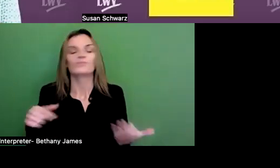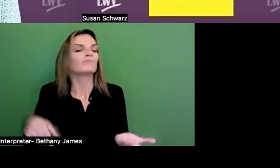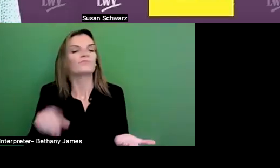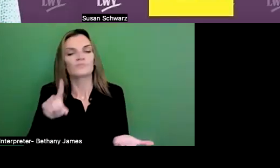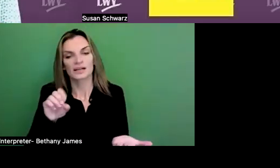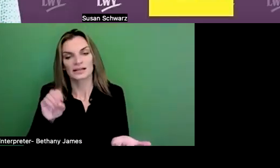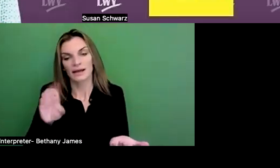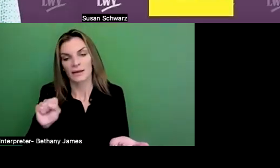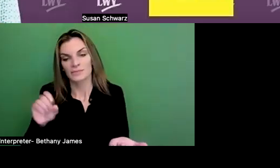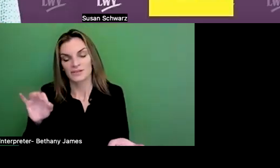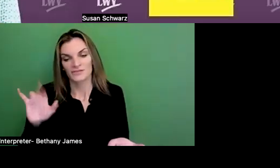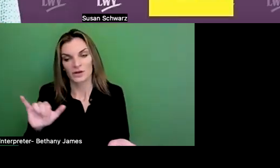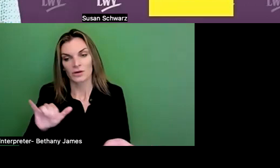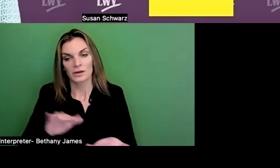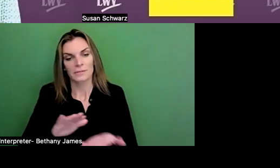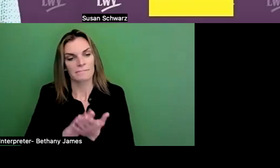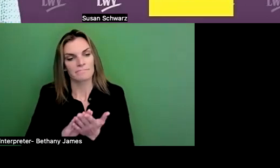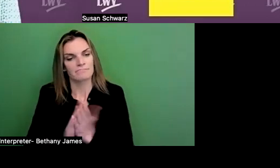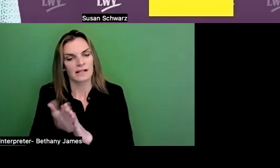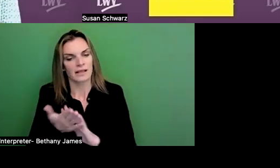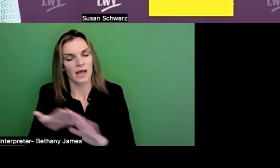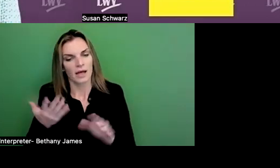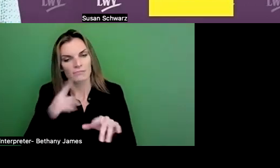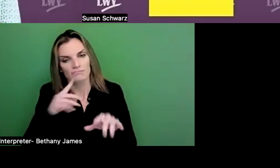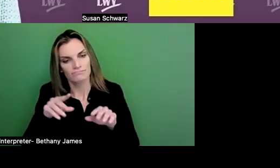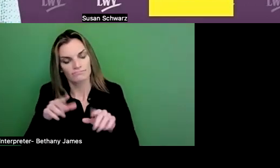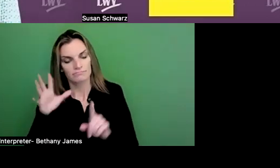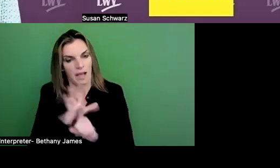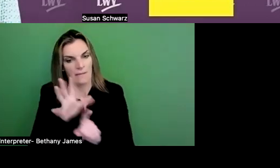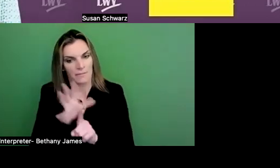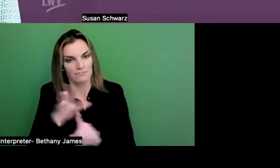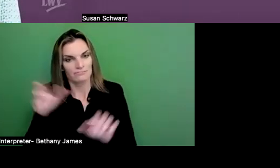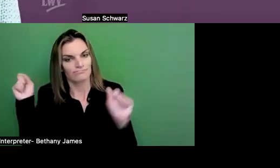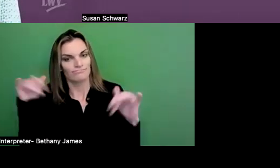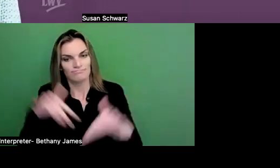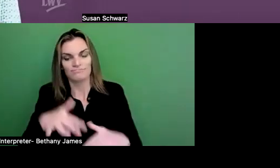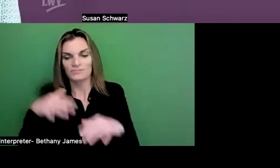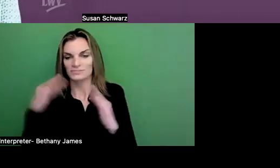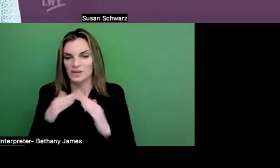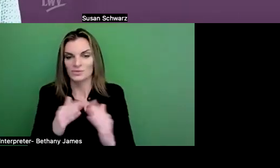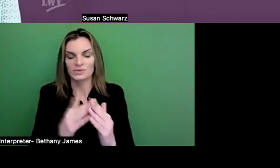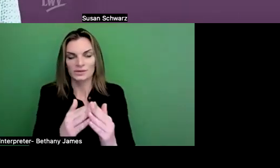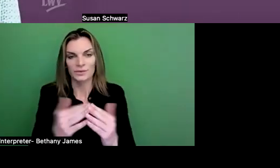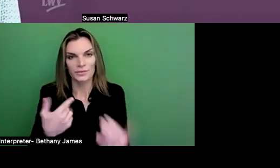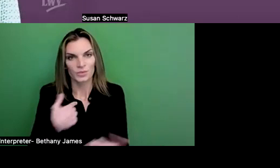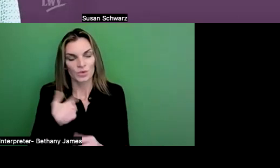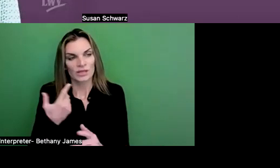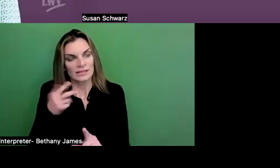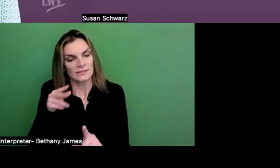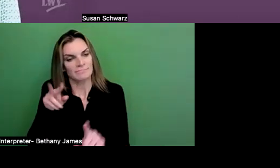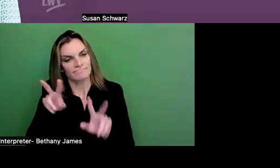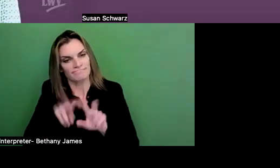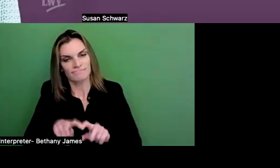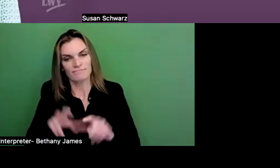a vibrant downtown. So with that, we are, keying in on responsible